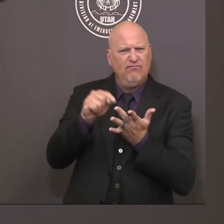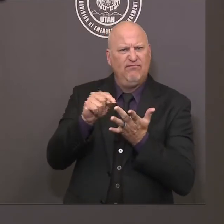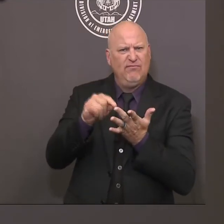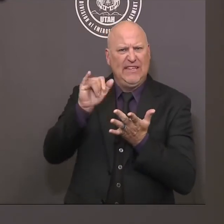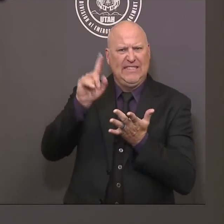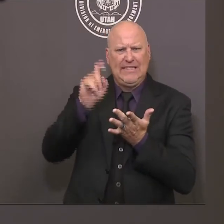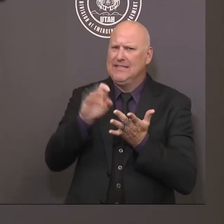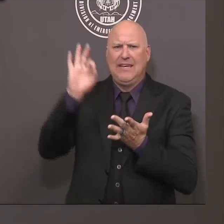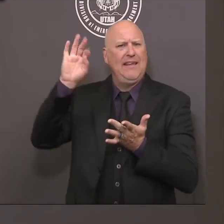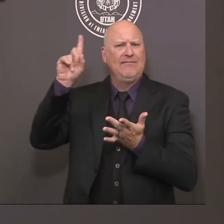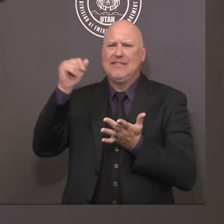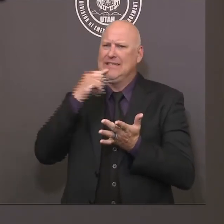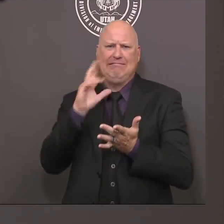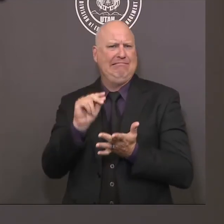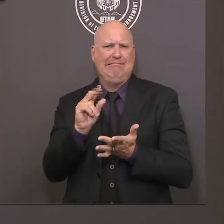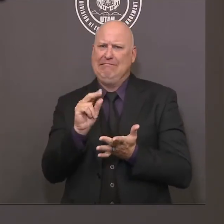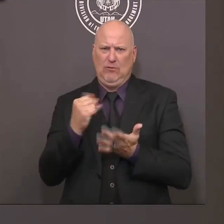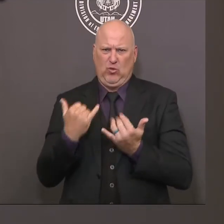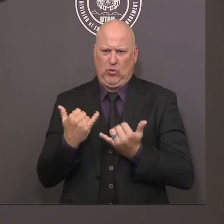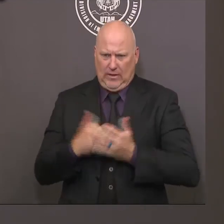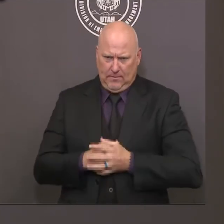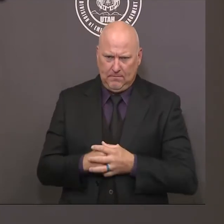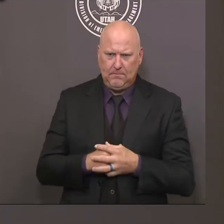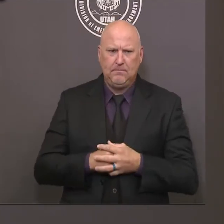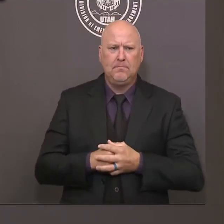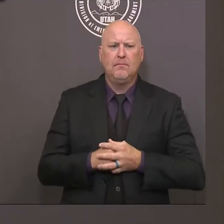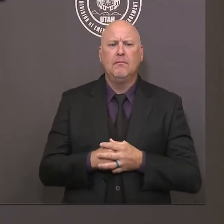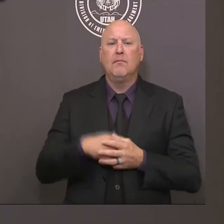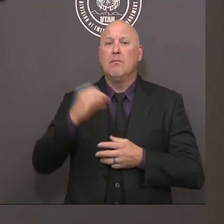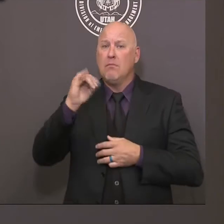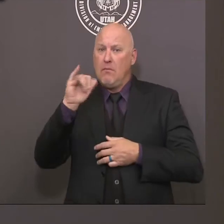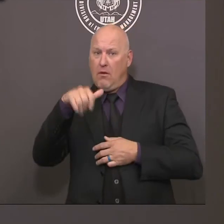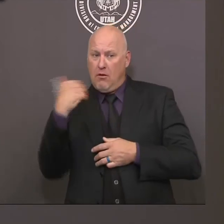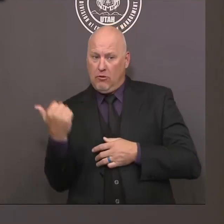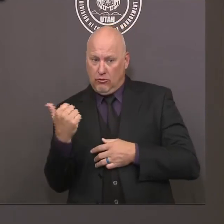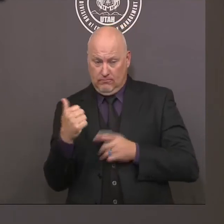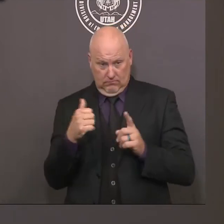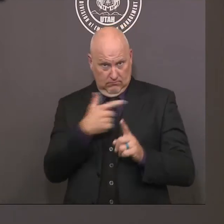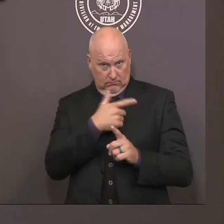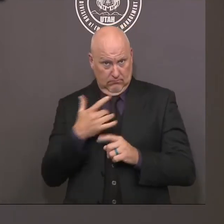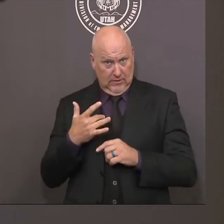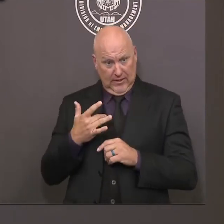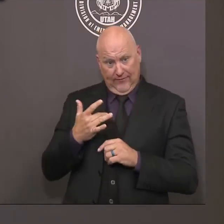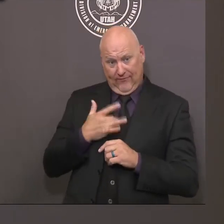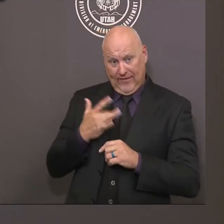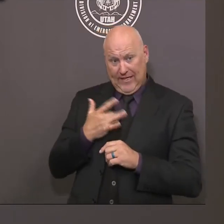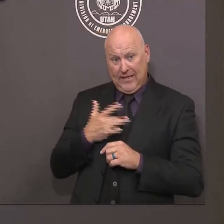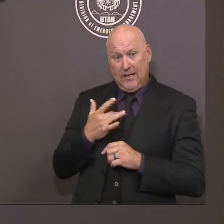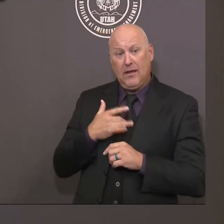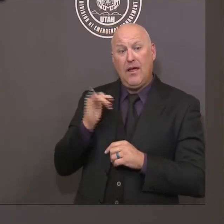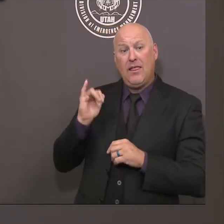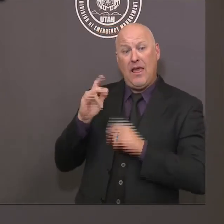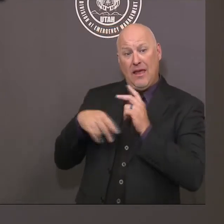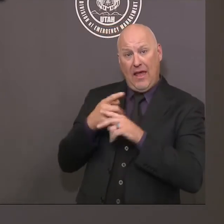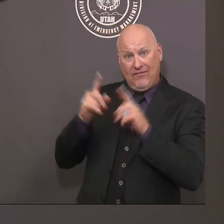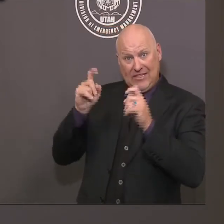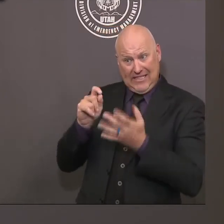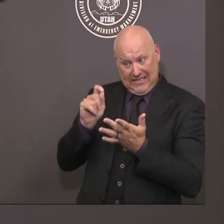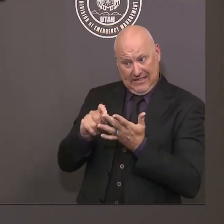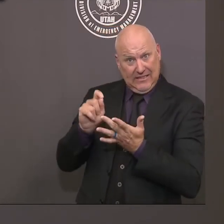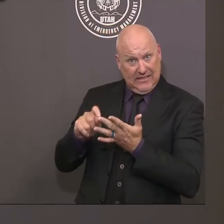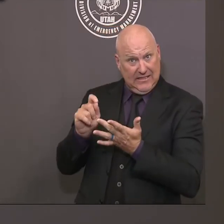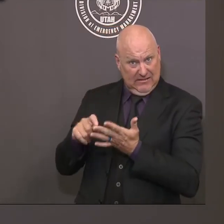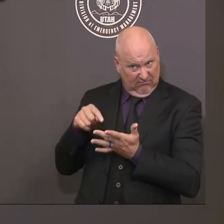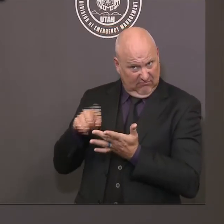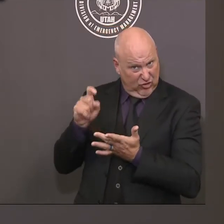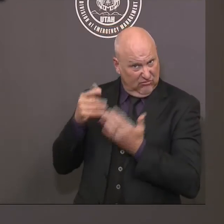if you believe anything should be done in terms of allowing these types of antibody testing to be done in Utah when they do